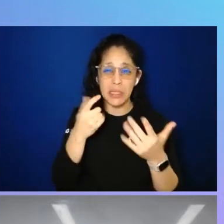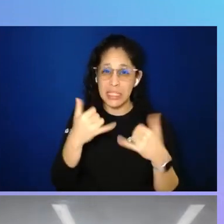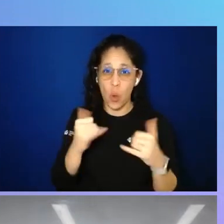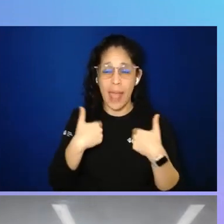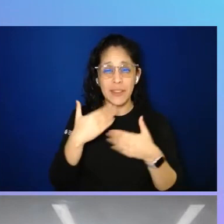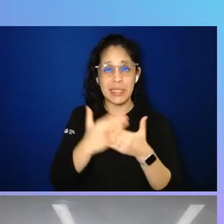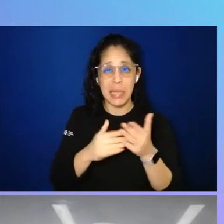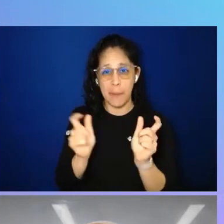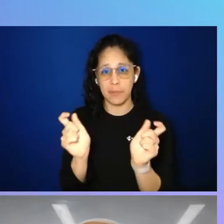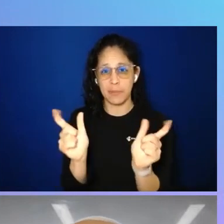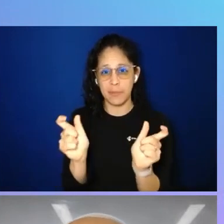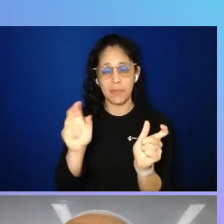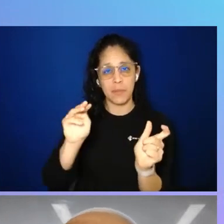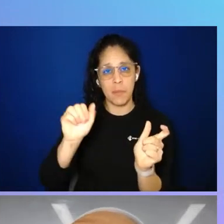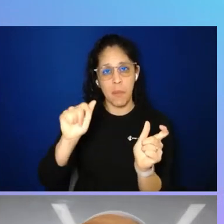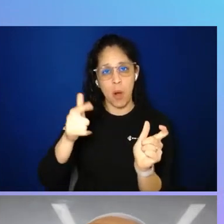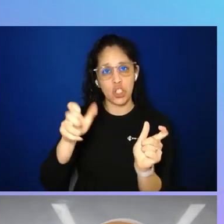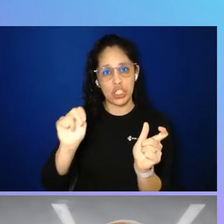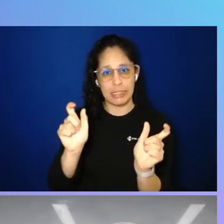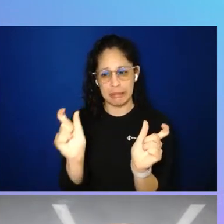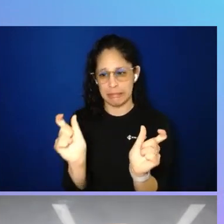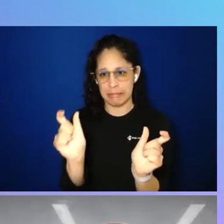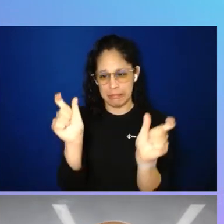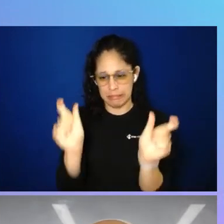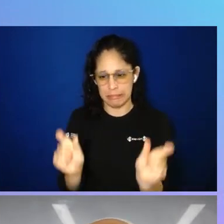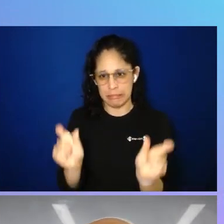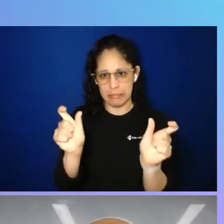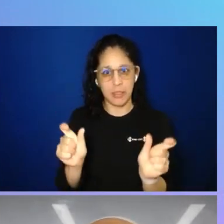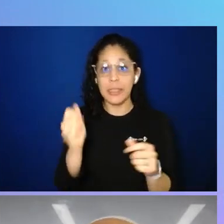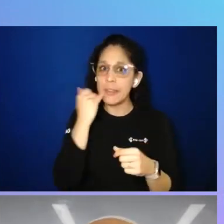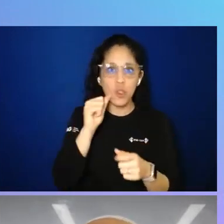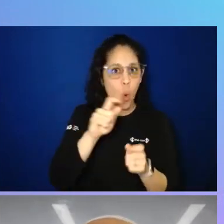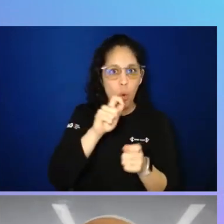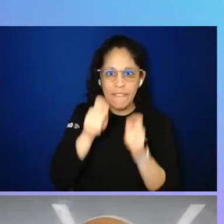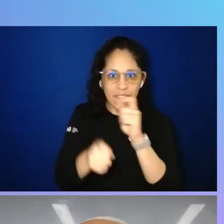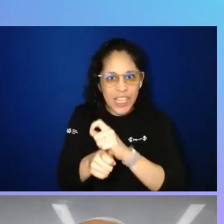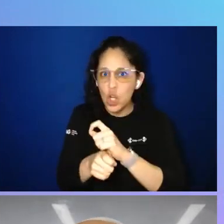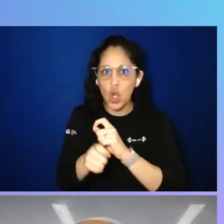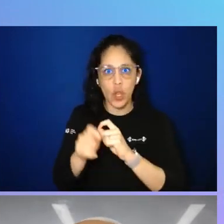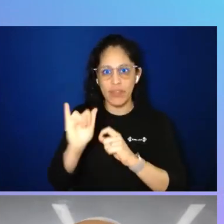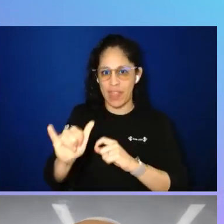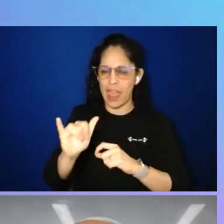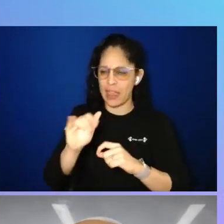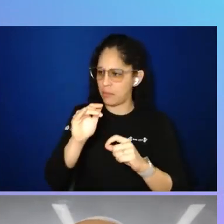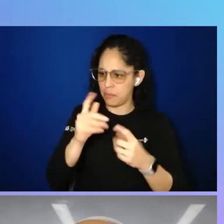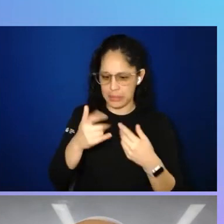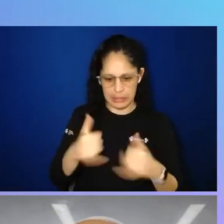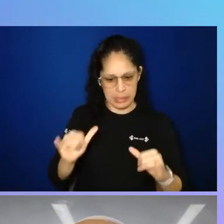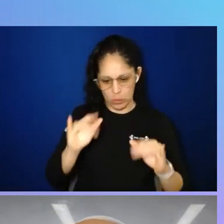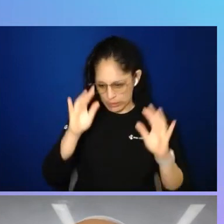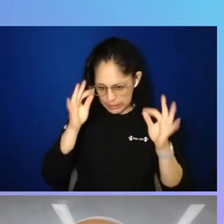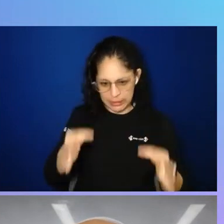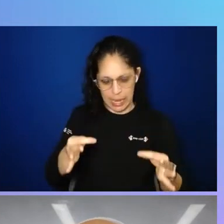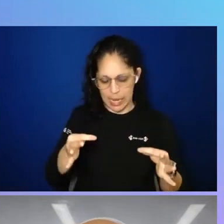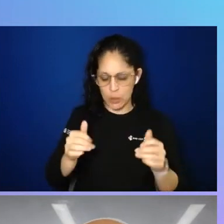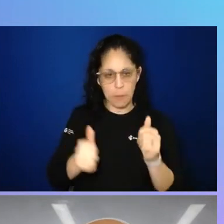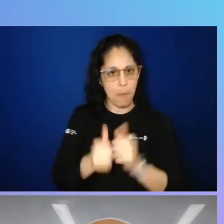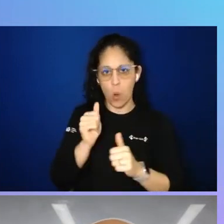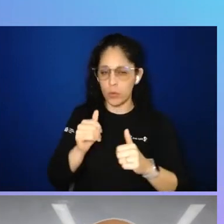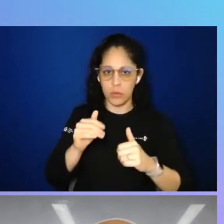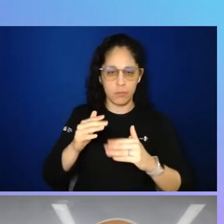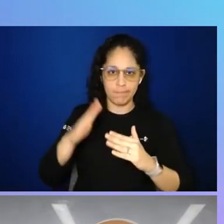Now, if you don't configure this readable content guide and you increase the size to the maximum accessibility text size,